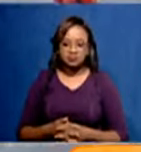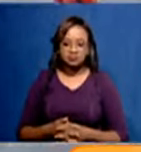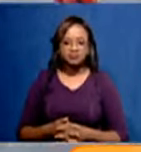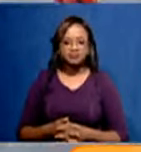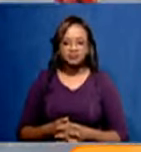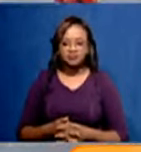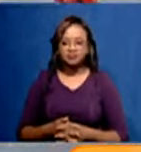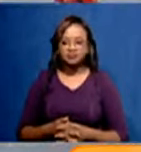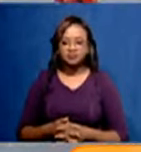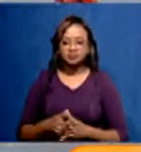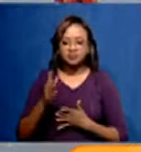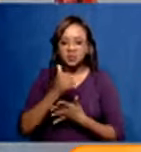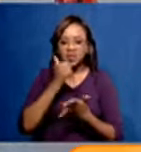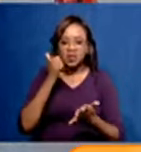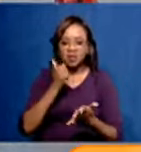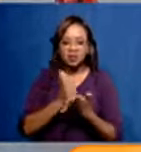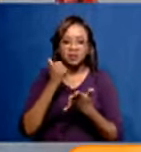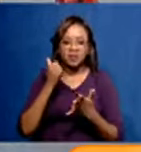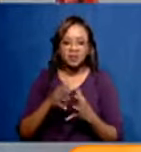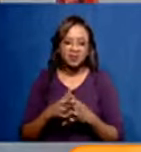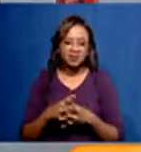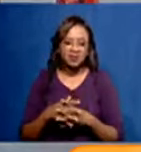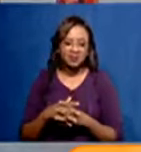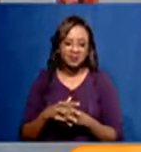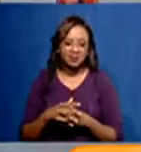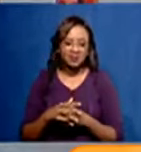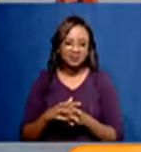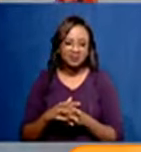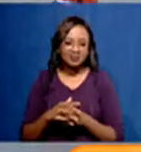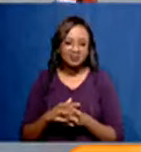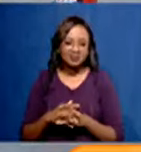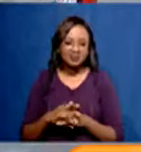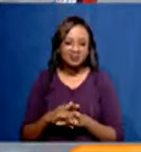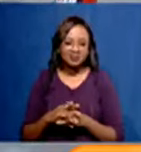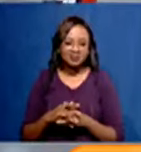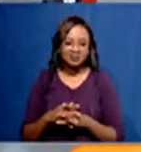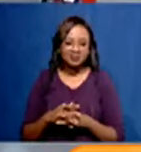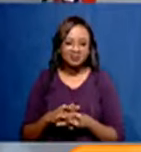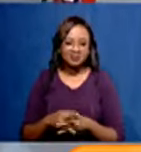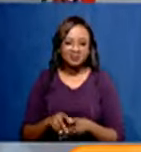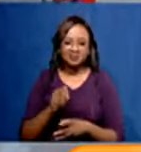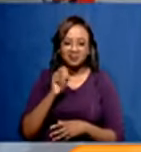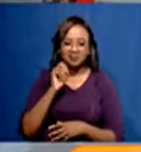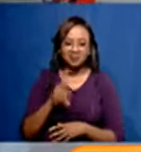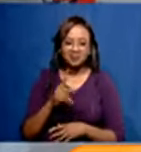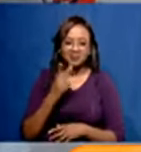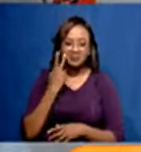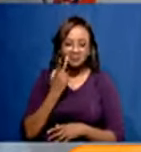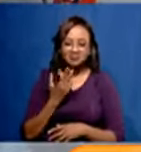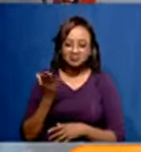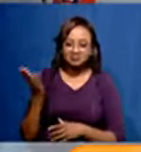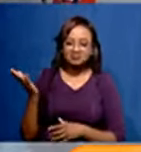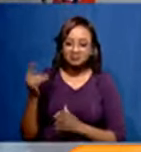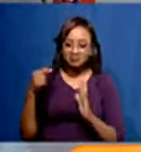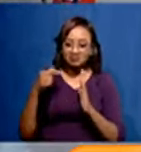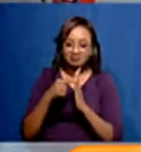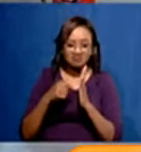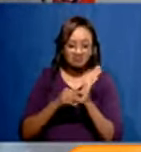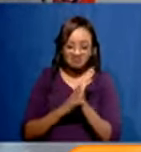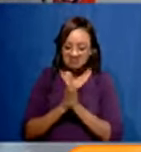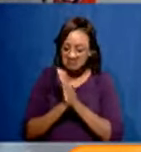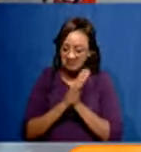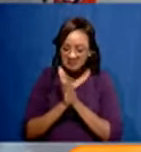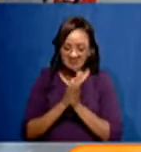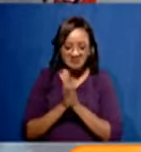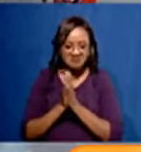in. Indeed. I'm in like Flynn. Okay. Excellent. Professor Patrick Verkooijen, listen to that, folks. So much passion